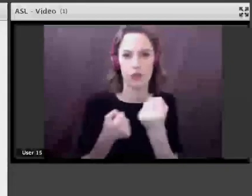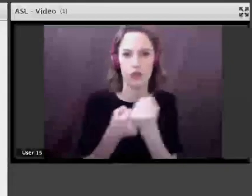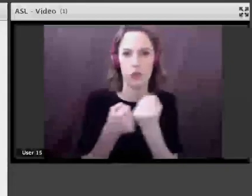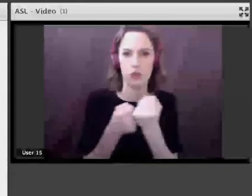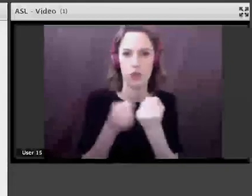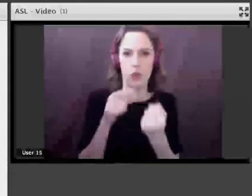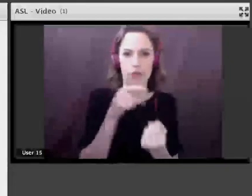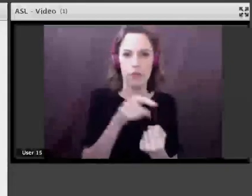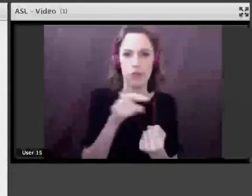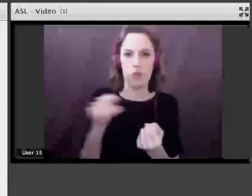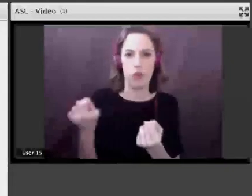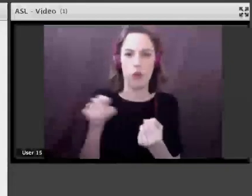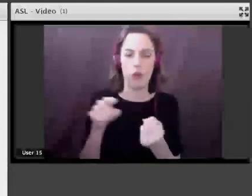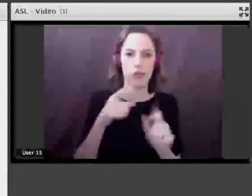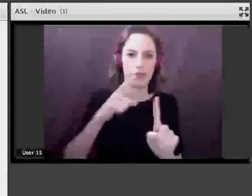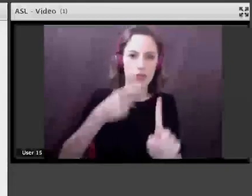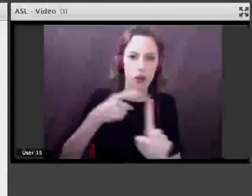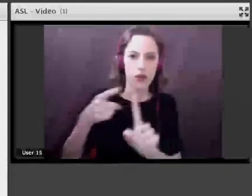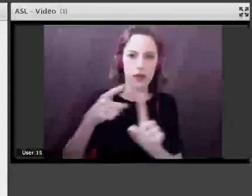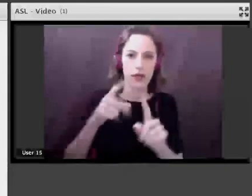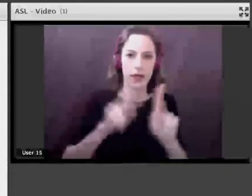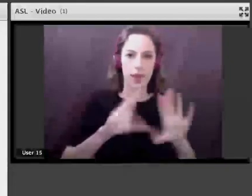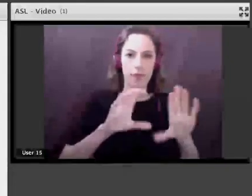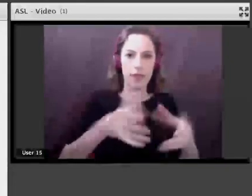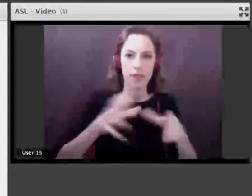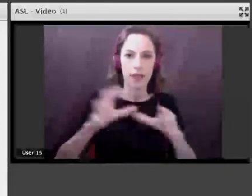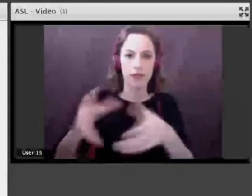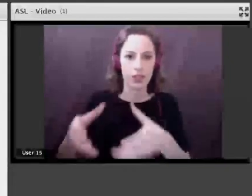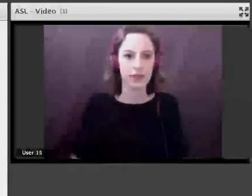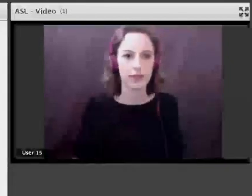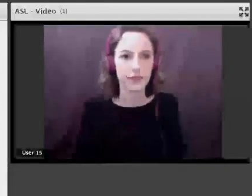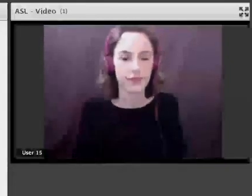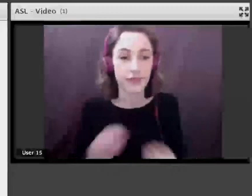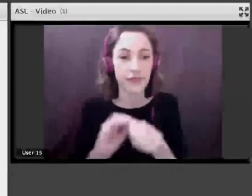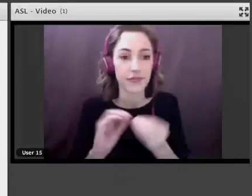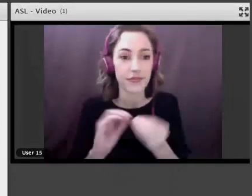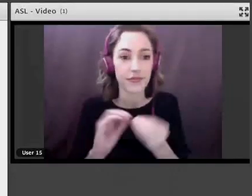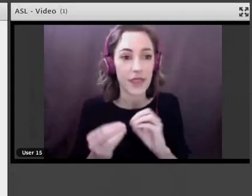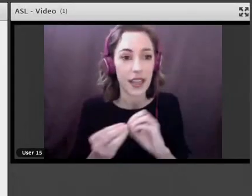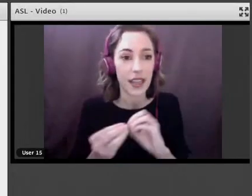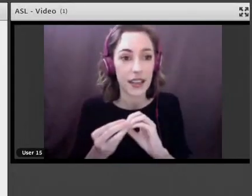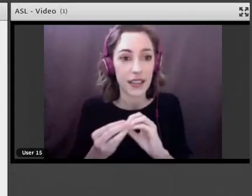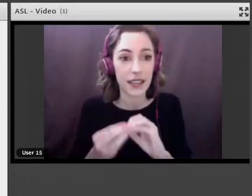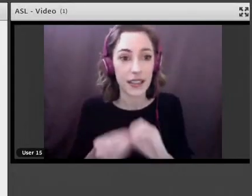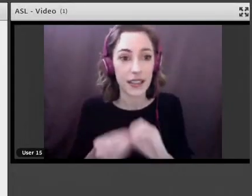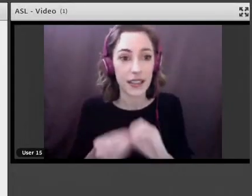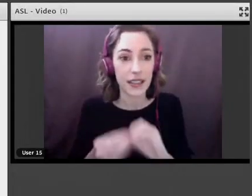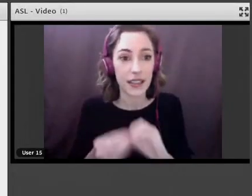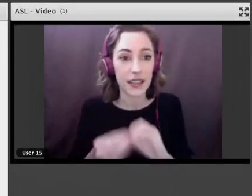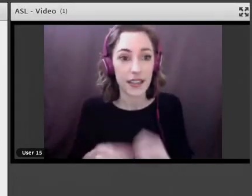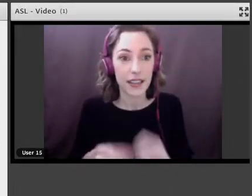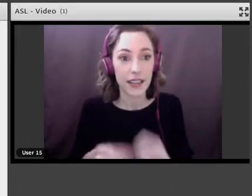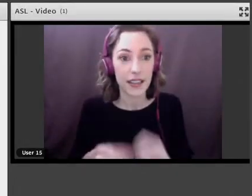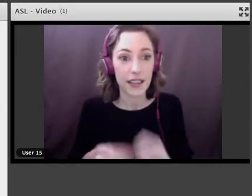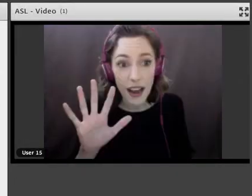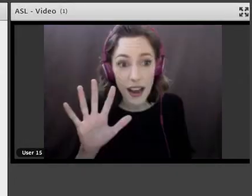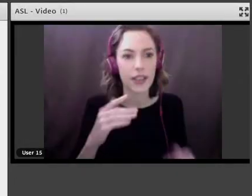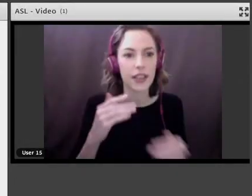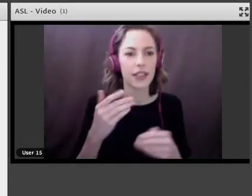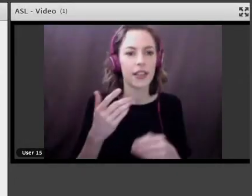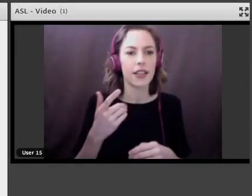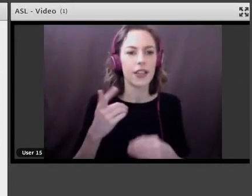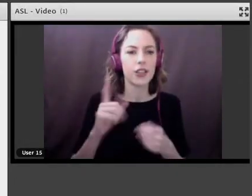individual children who need support. So please feel free to put a check mark in any of the options